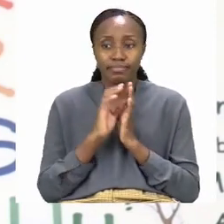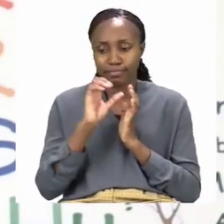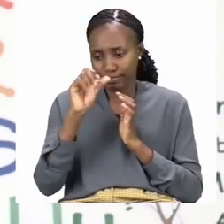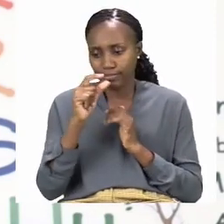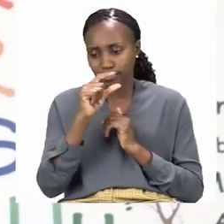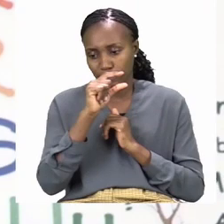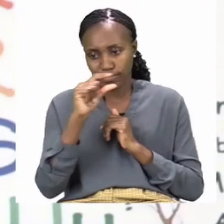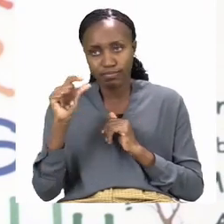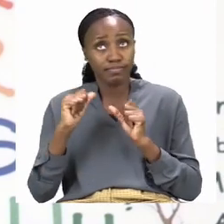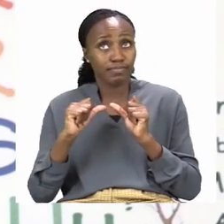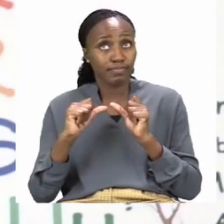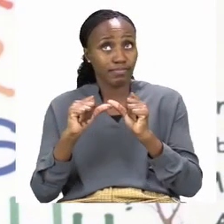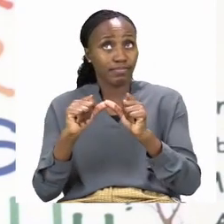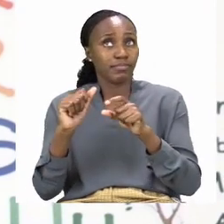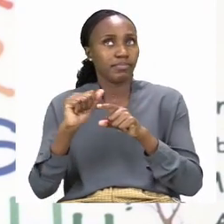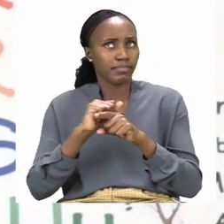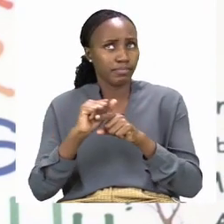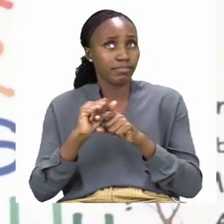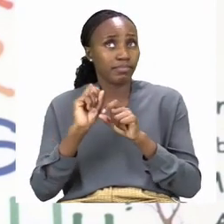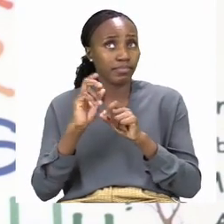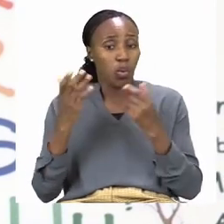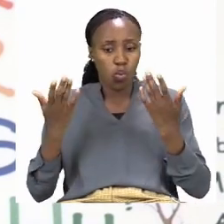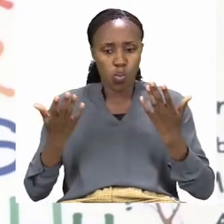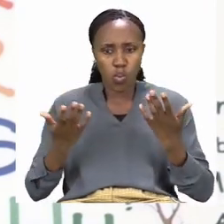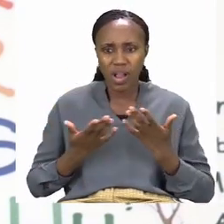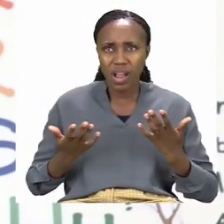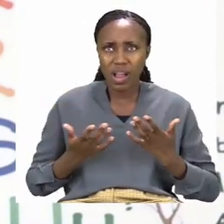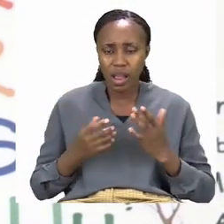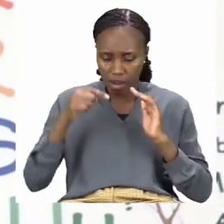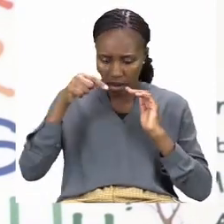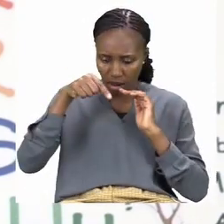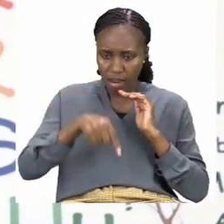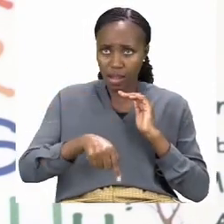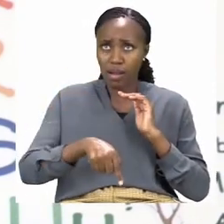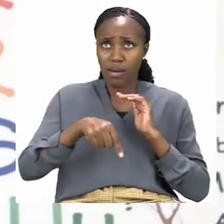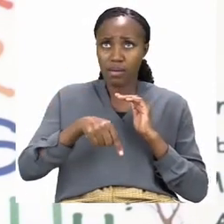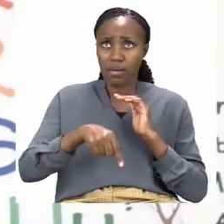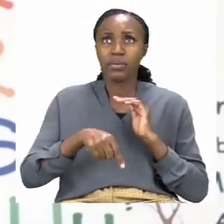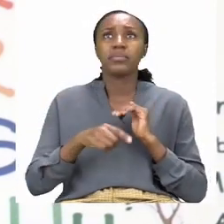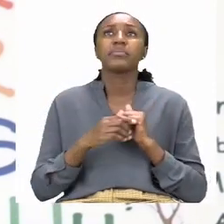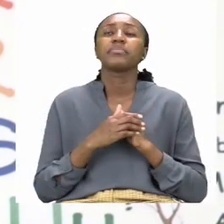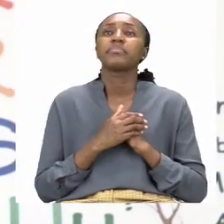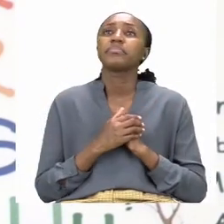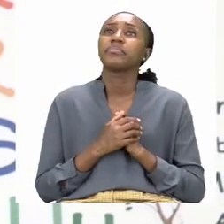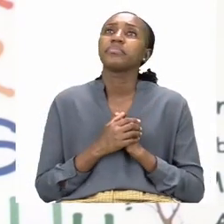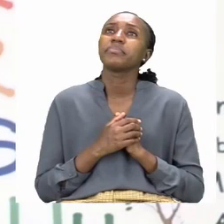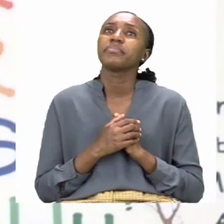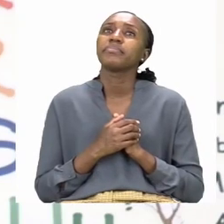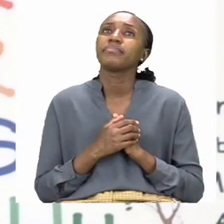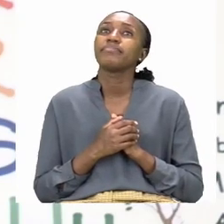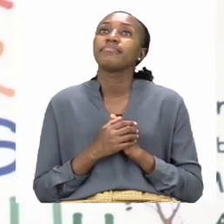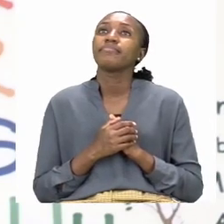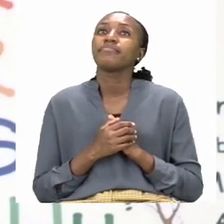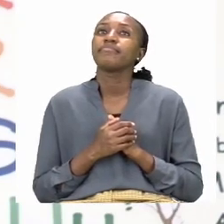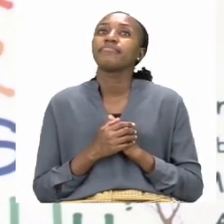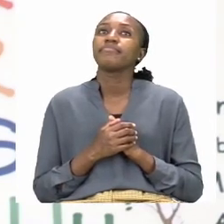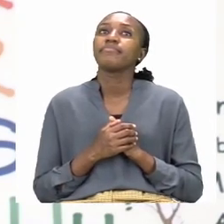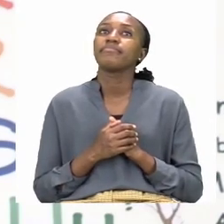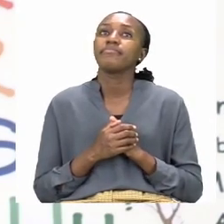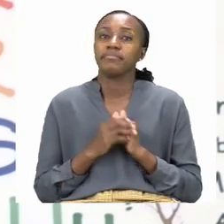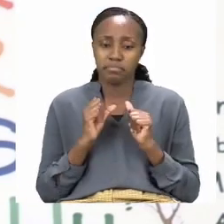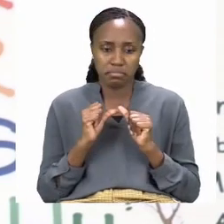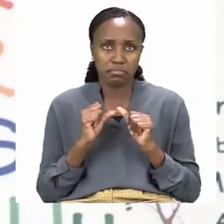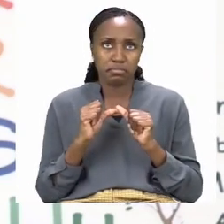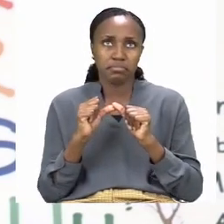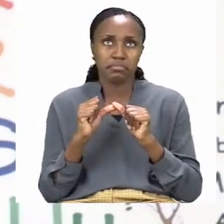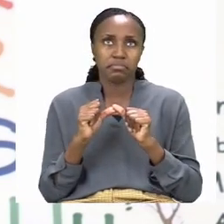words, the word where and the word down as well. And when you are done tracing your words, you have